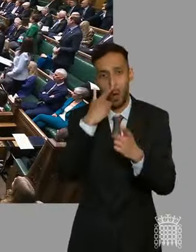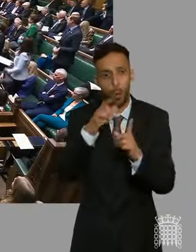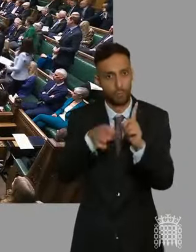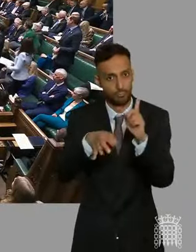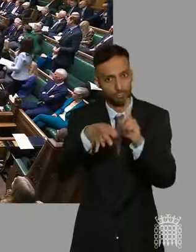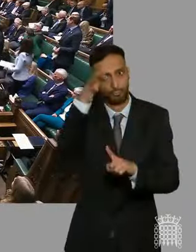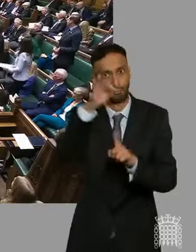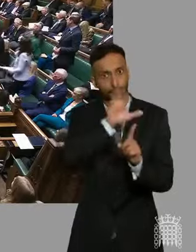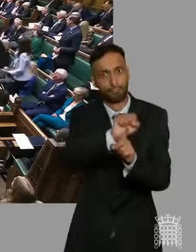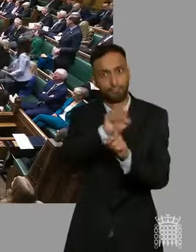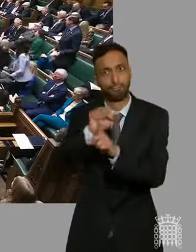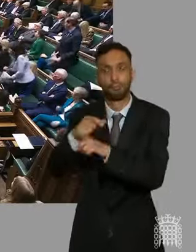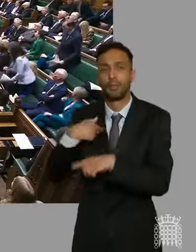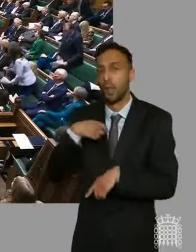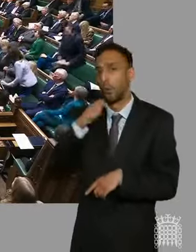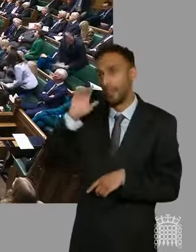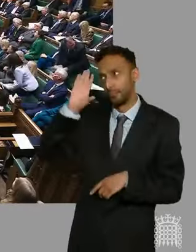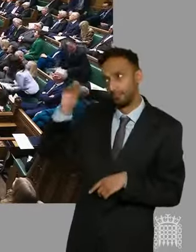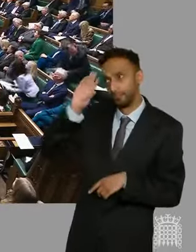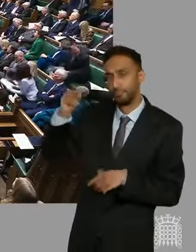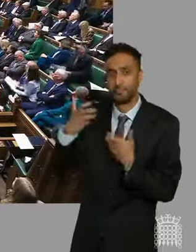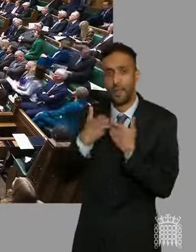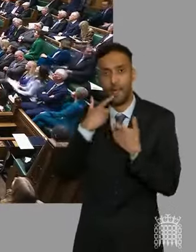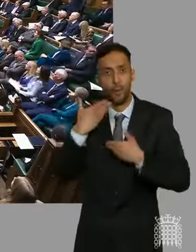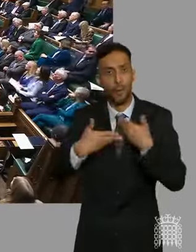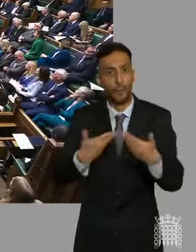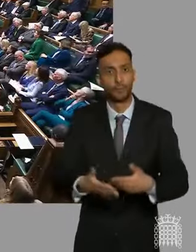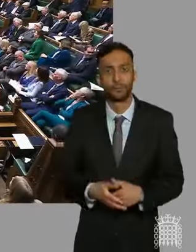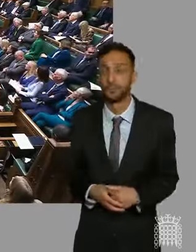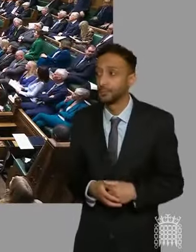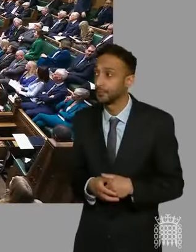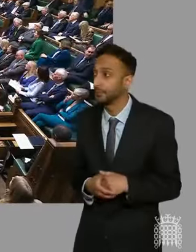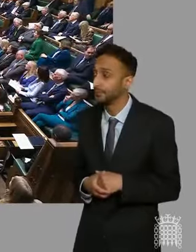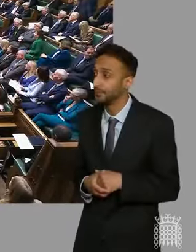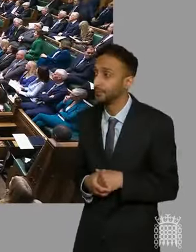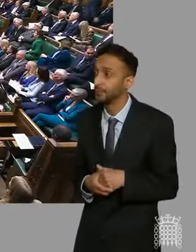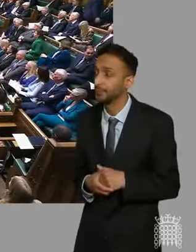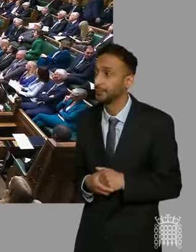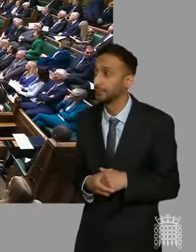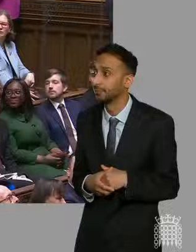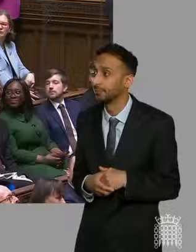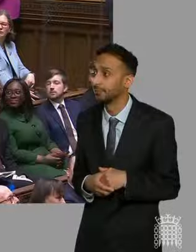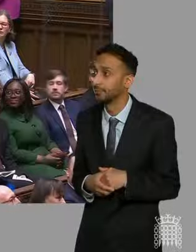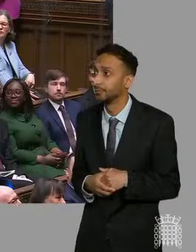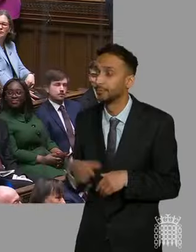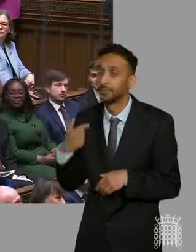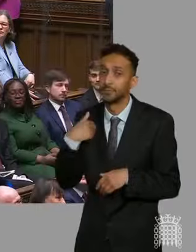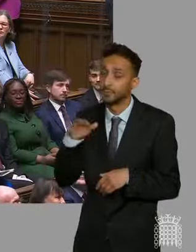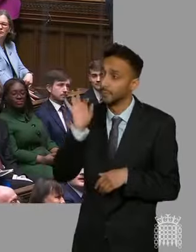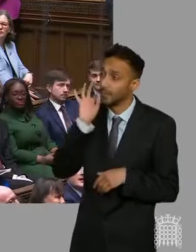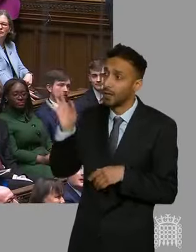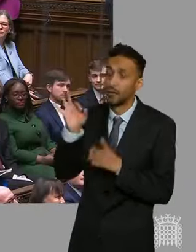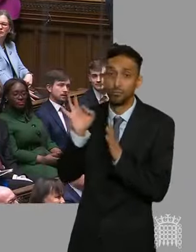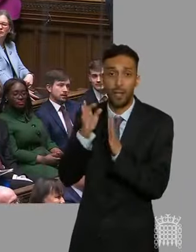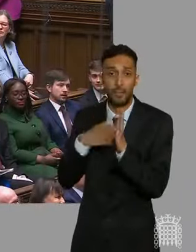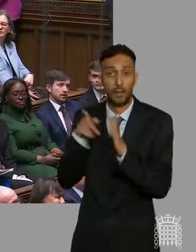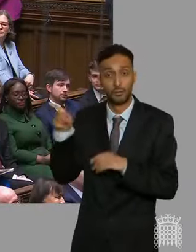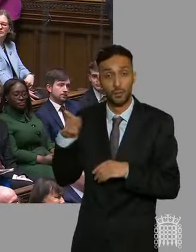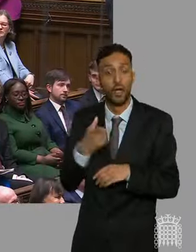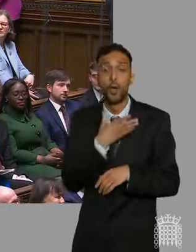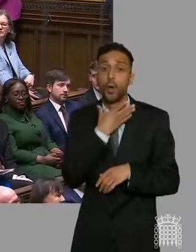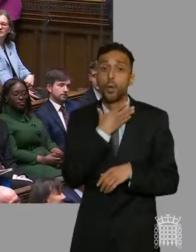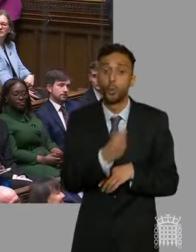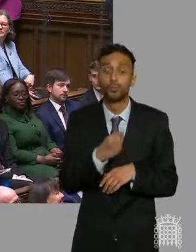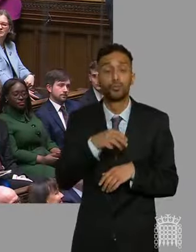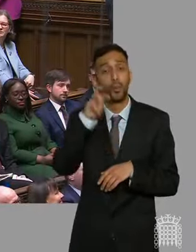Speaker. Will the Prime Minister join with me in wishing all Welsh citizens everywhere a very happy St David's Day on Saturday?